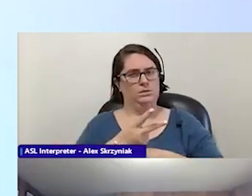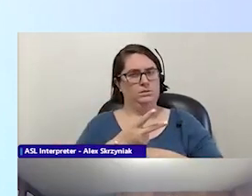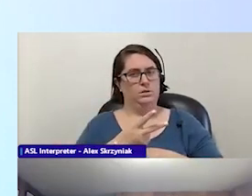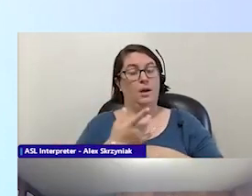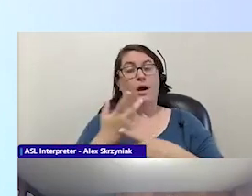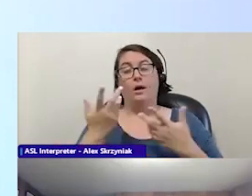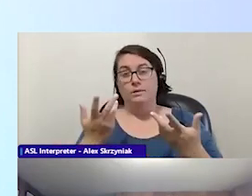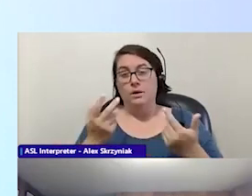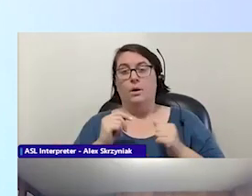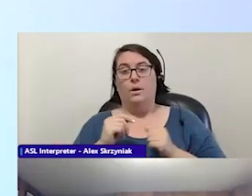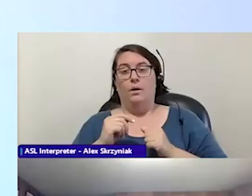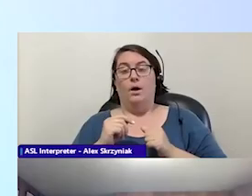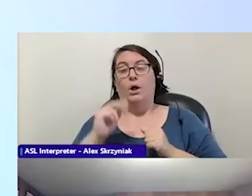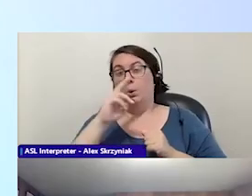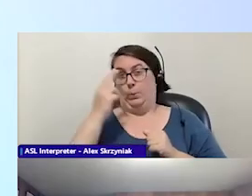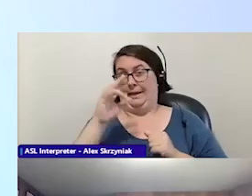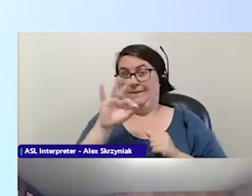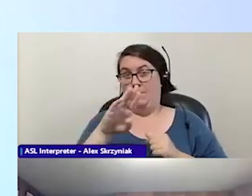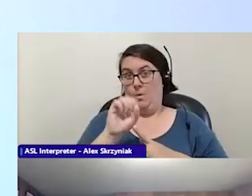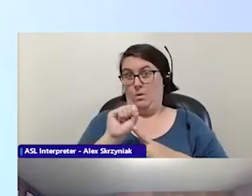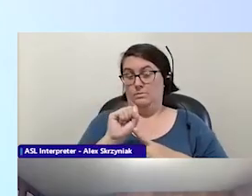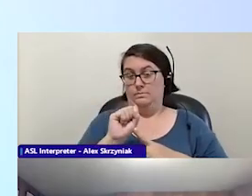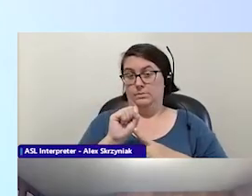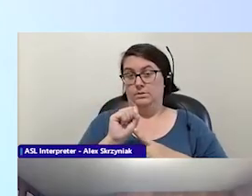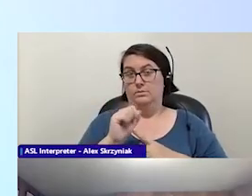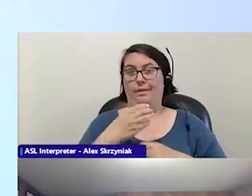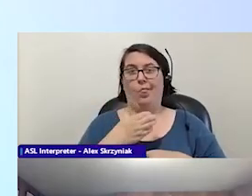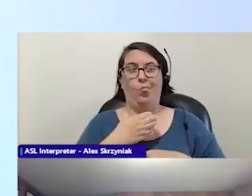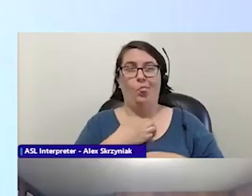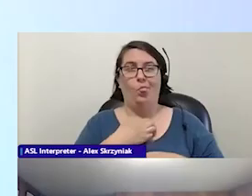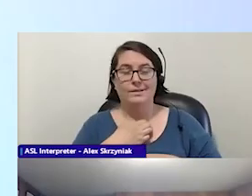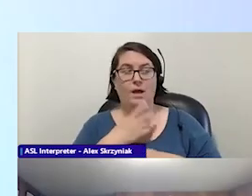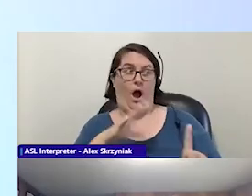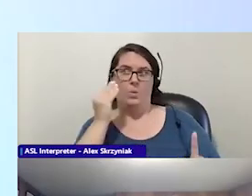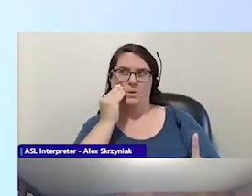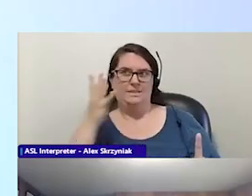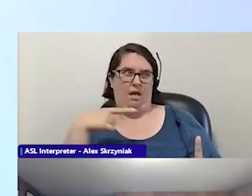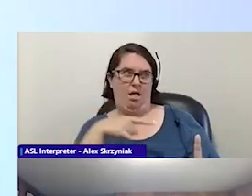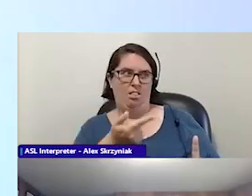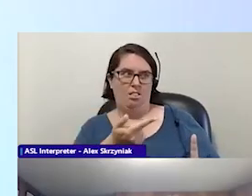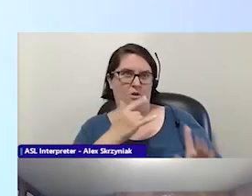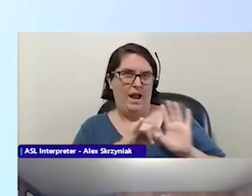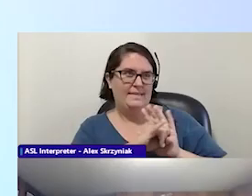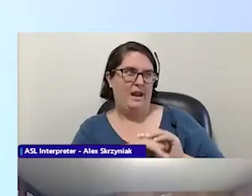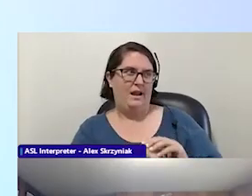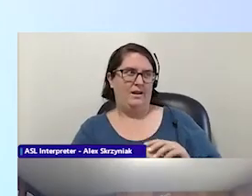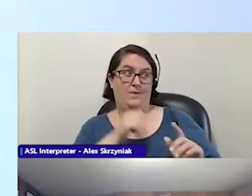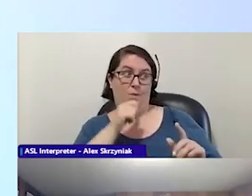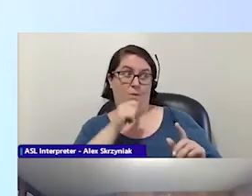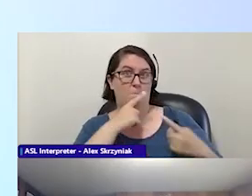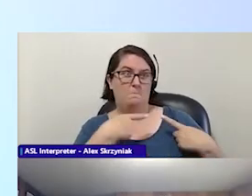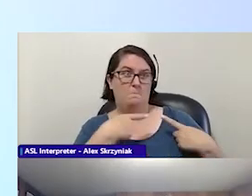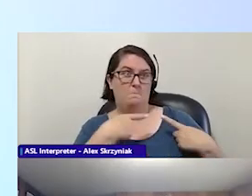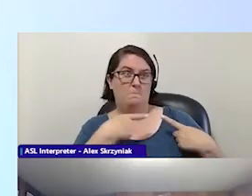of unique forms are the threats of outing the person if they have not publicly told